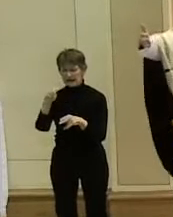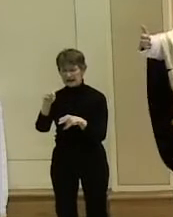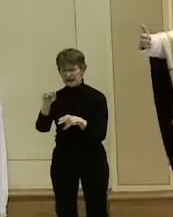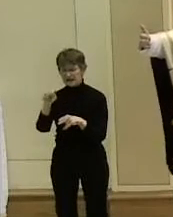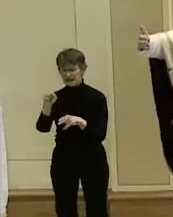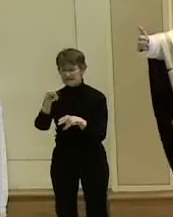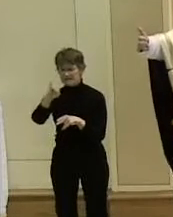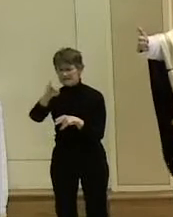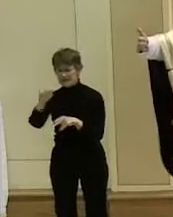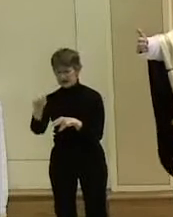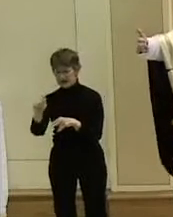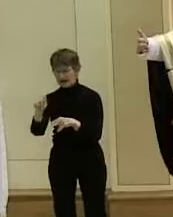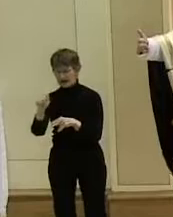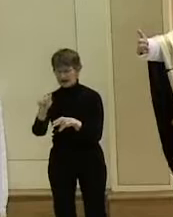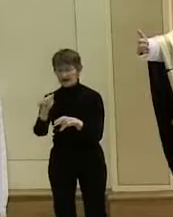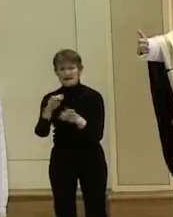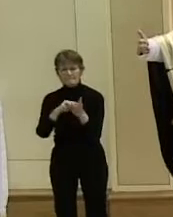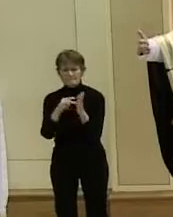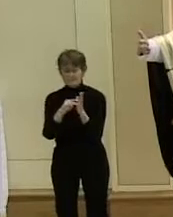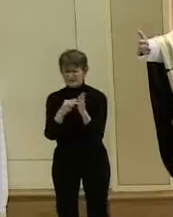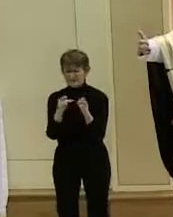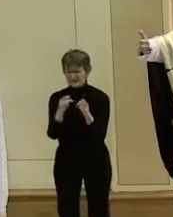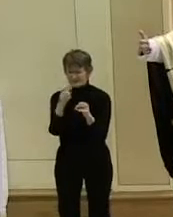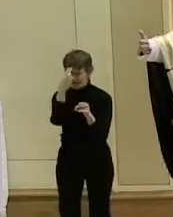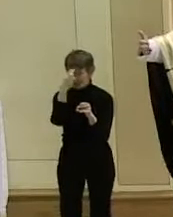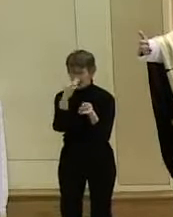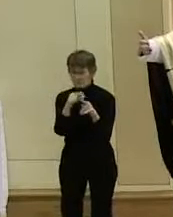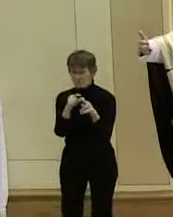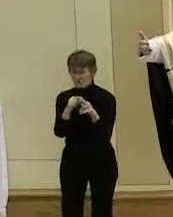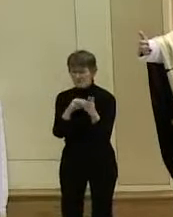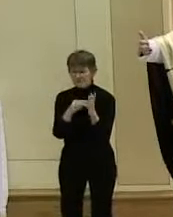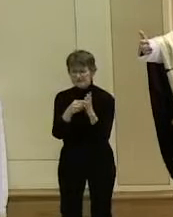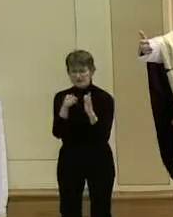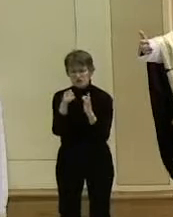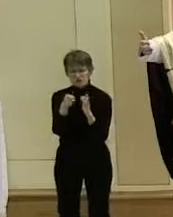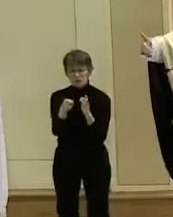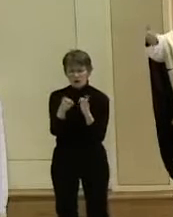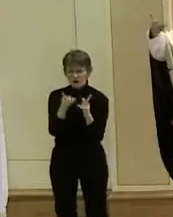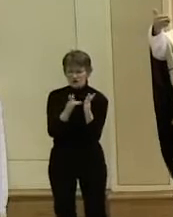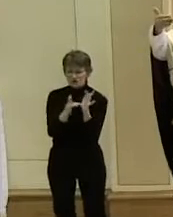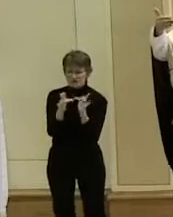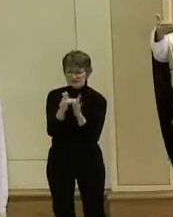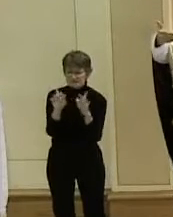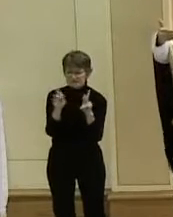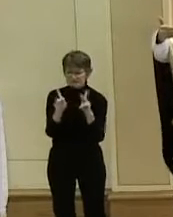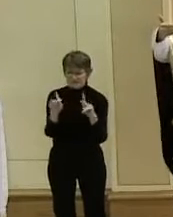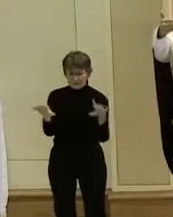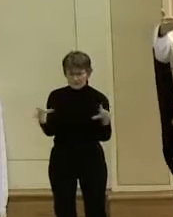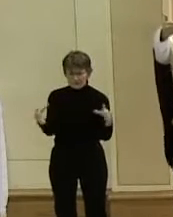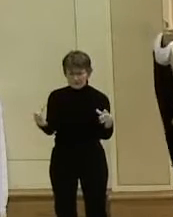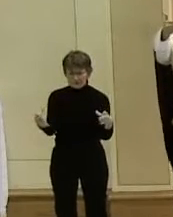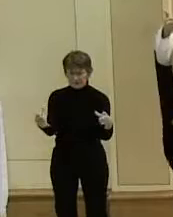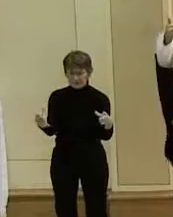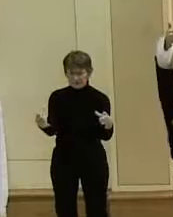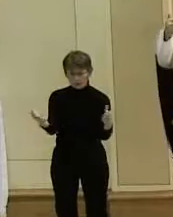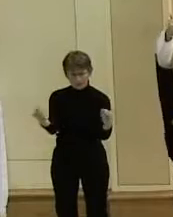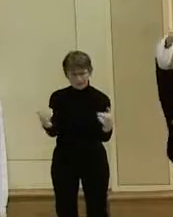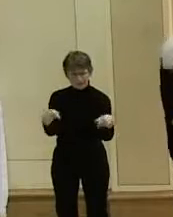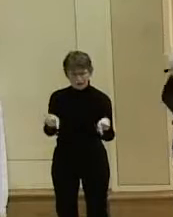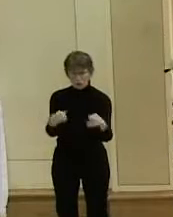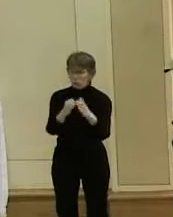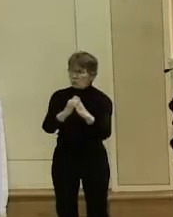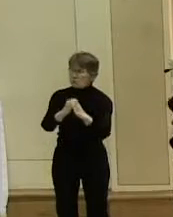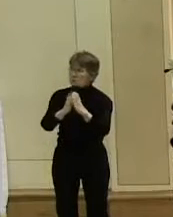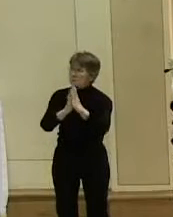flock. You are the gathered flock today on this Sunday as we come together to worship our great and